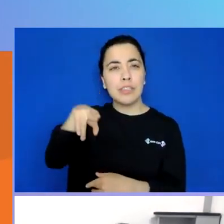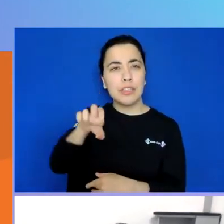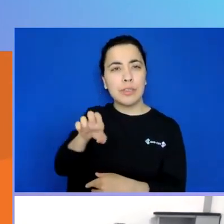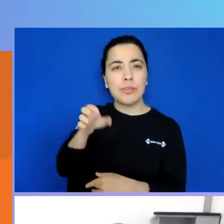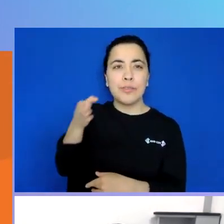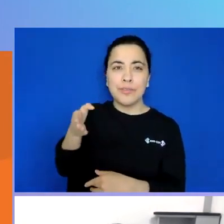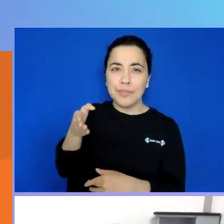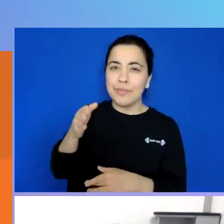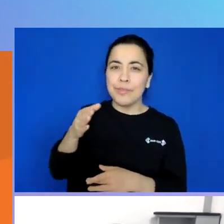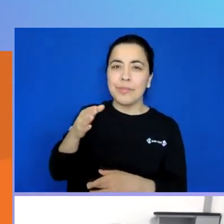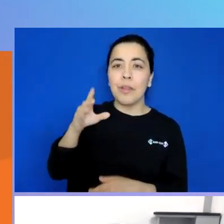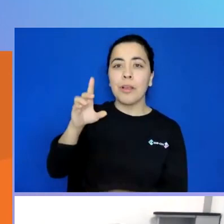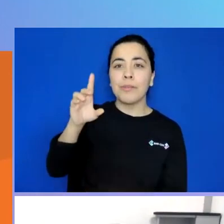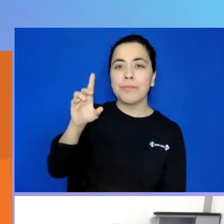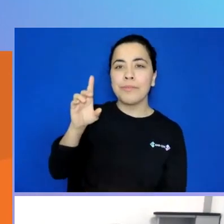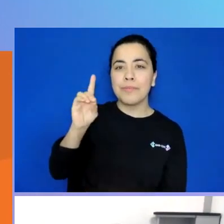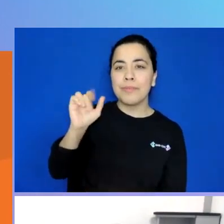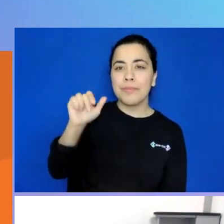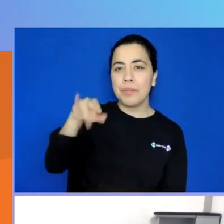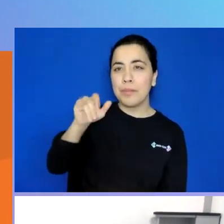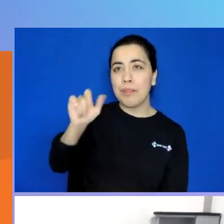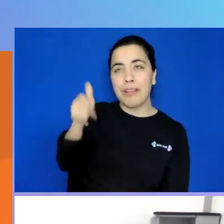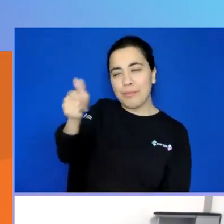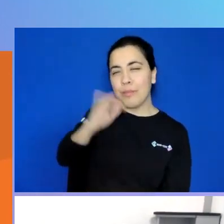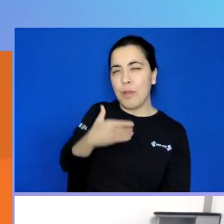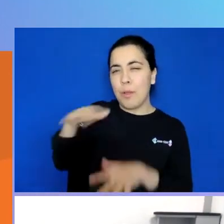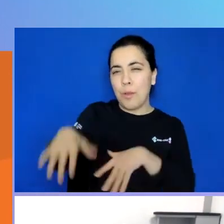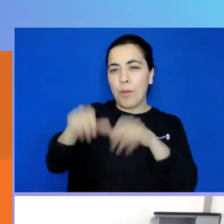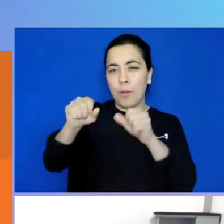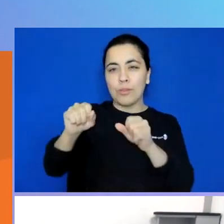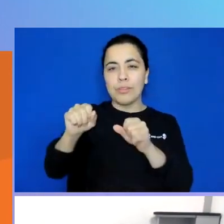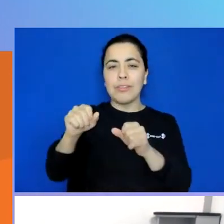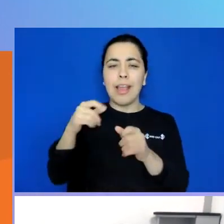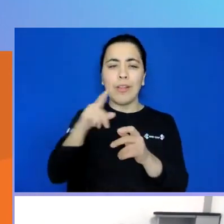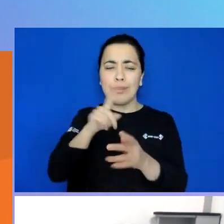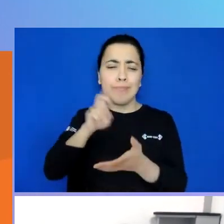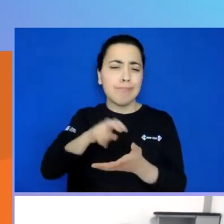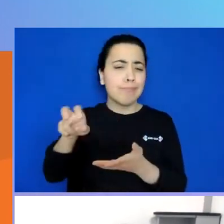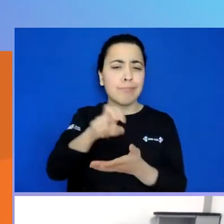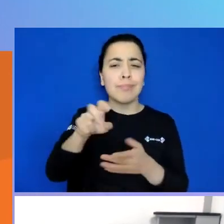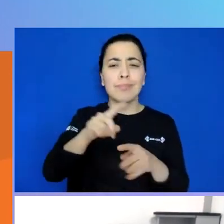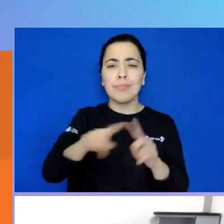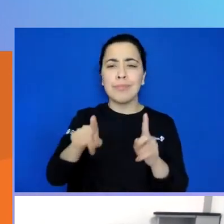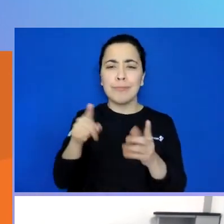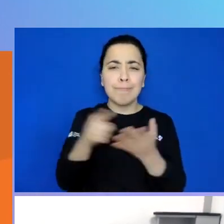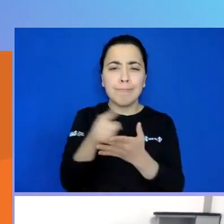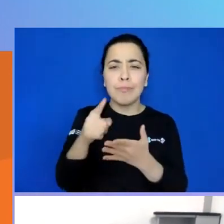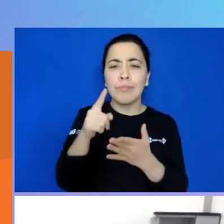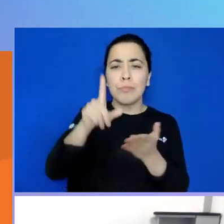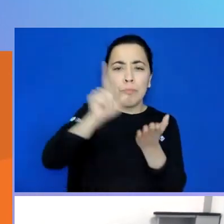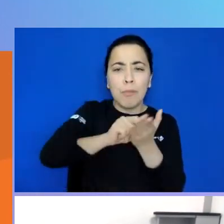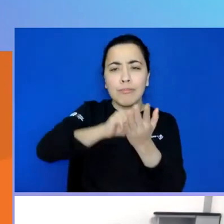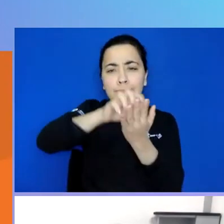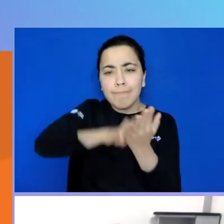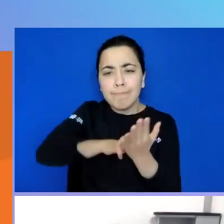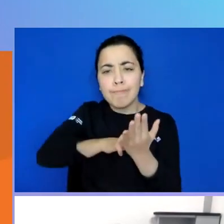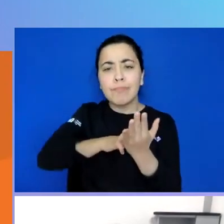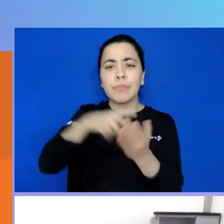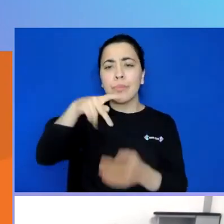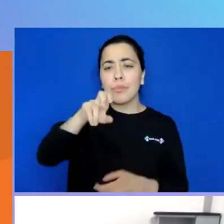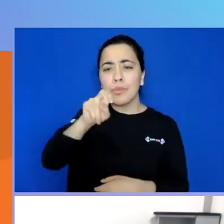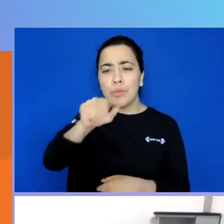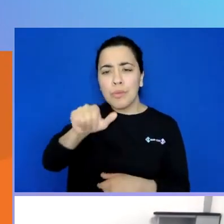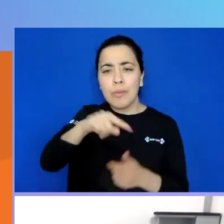of course, our host, and at Travelers. And I have papers on personas, accessibility testing tools, digital